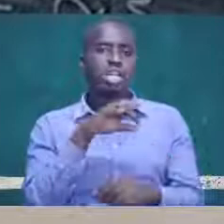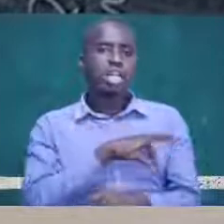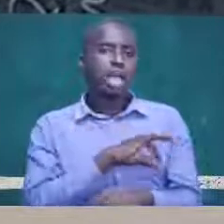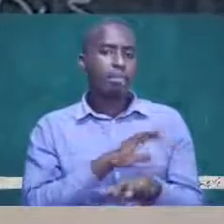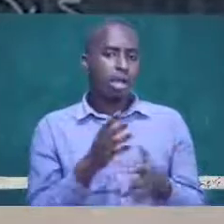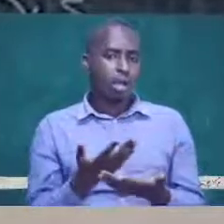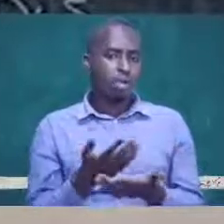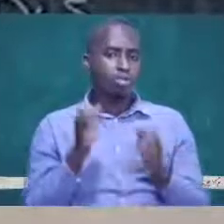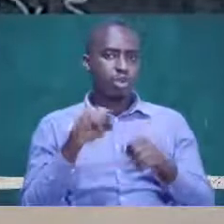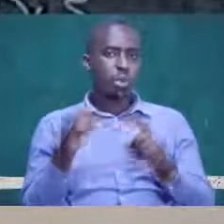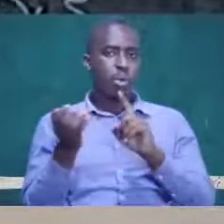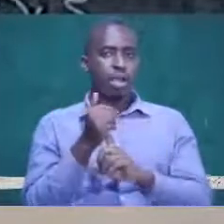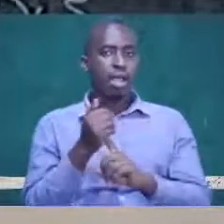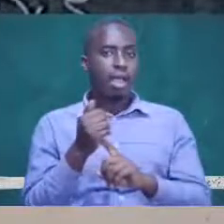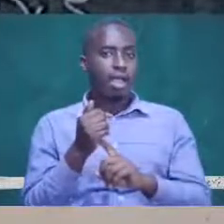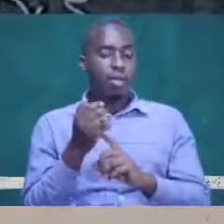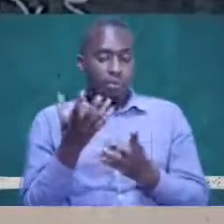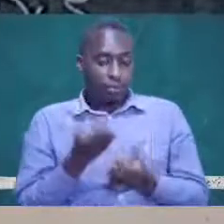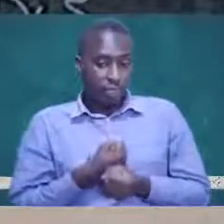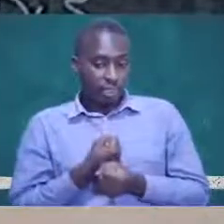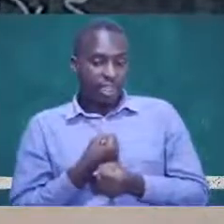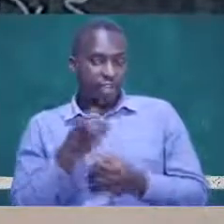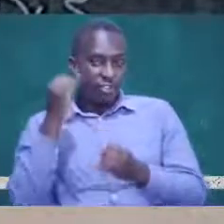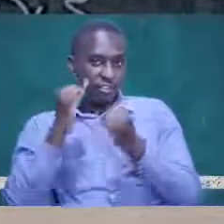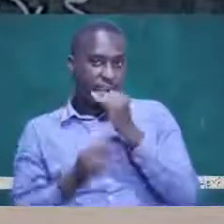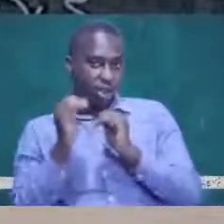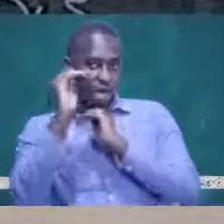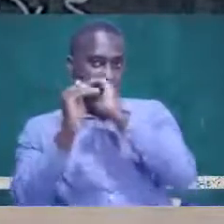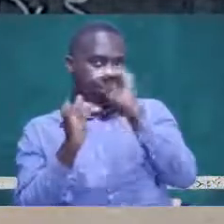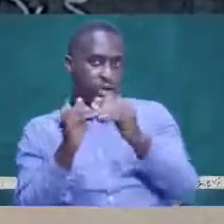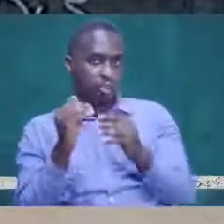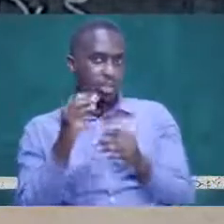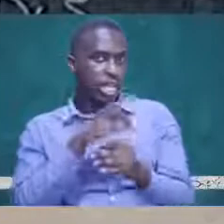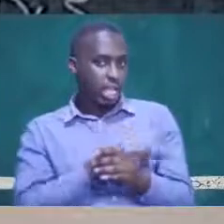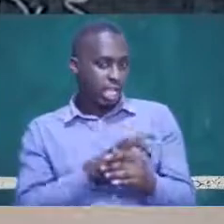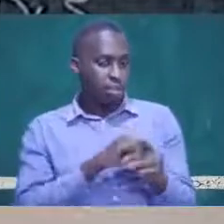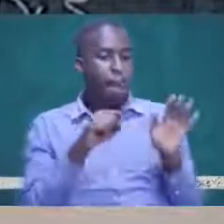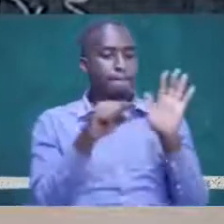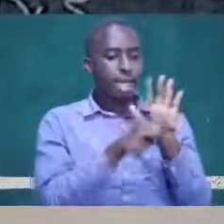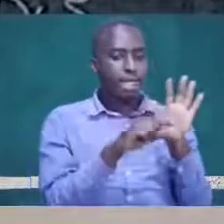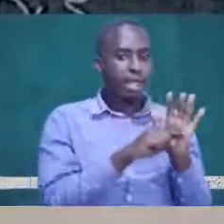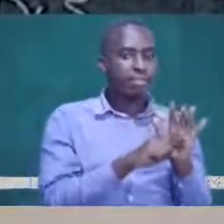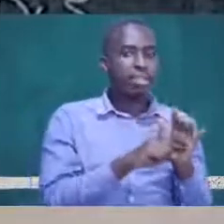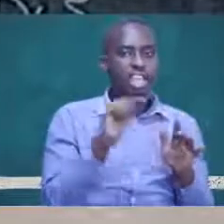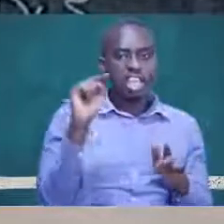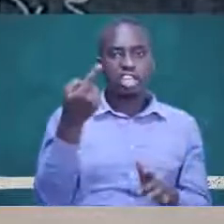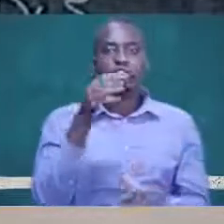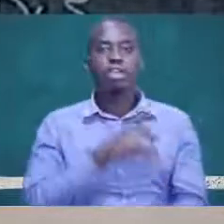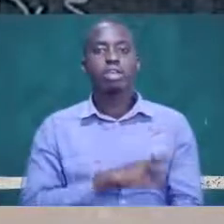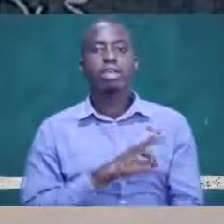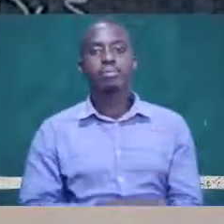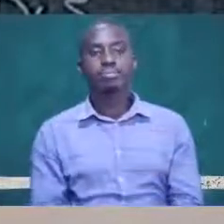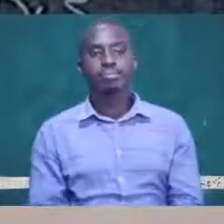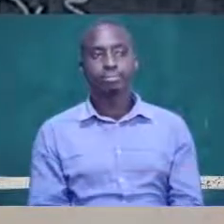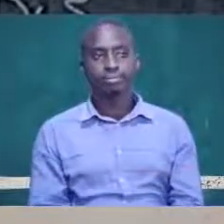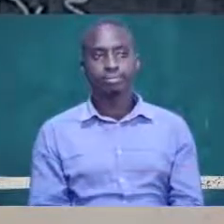get the final level of income minus the initial income. We shall get final level of income,